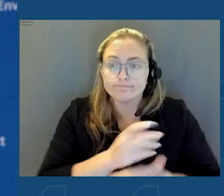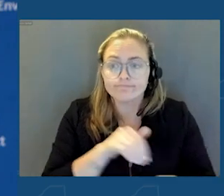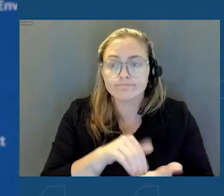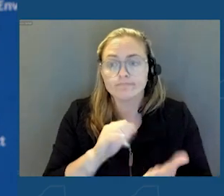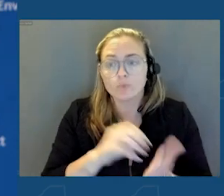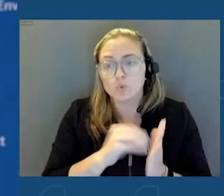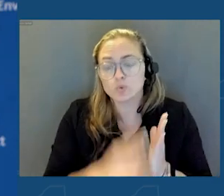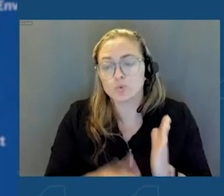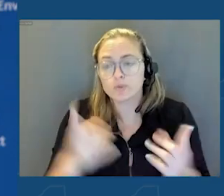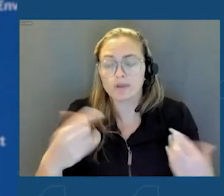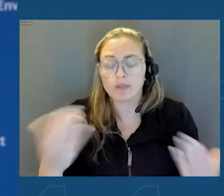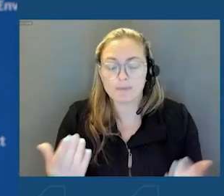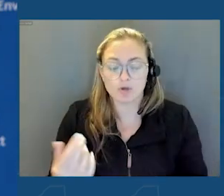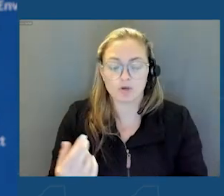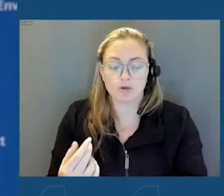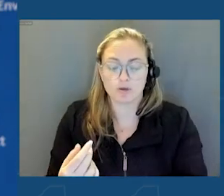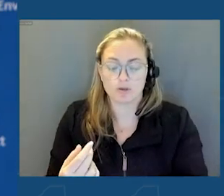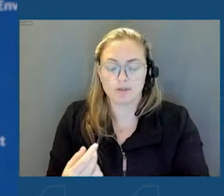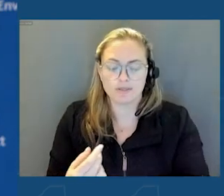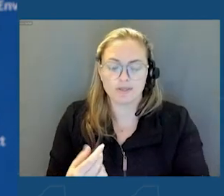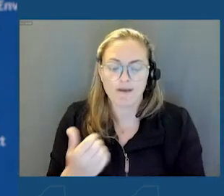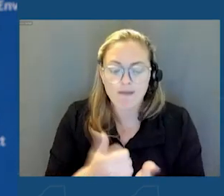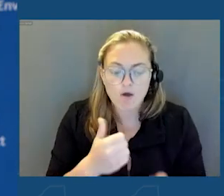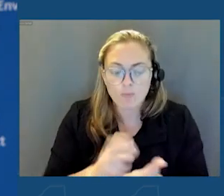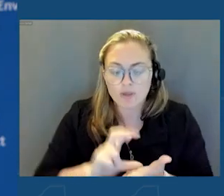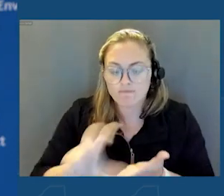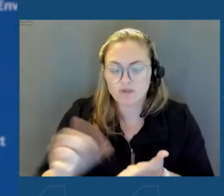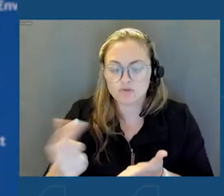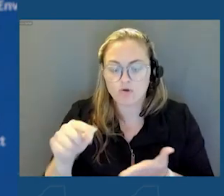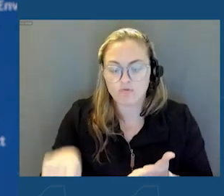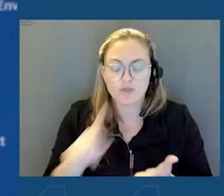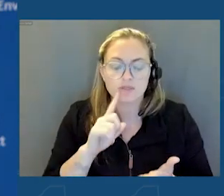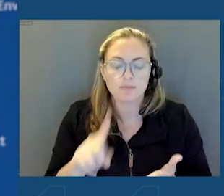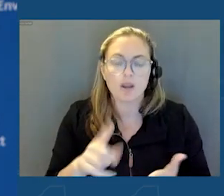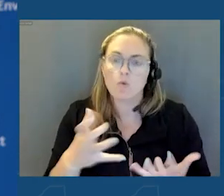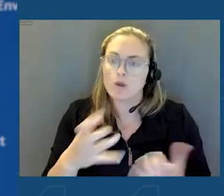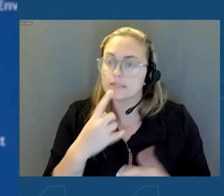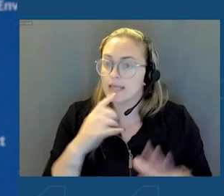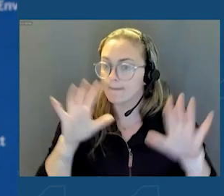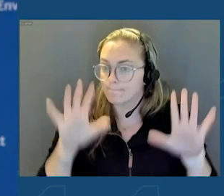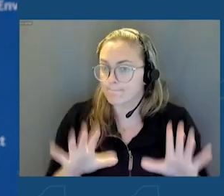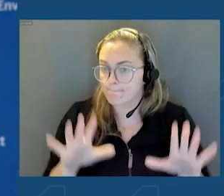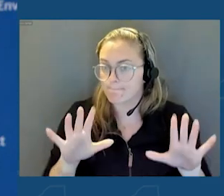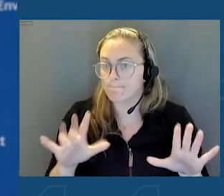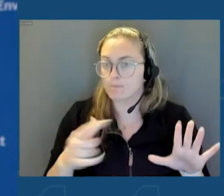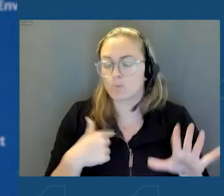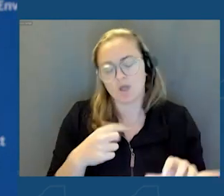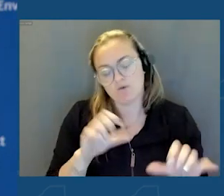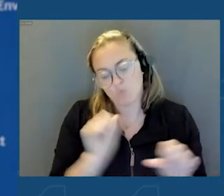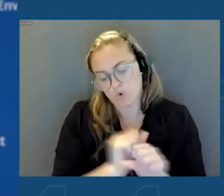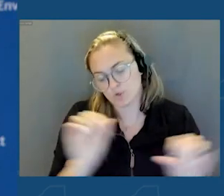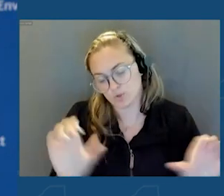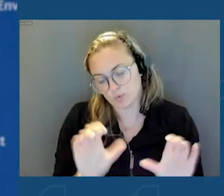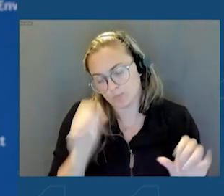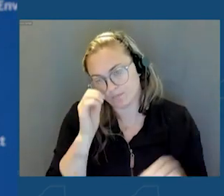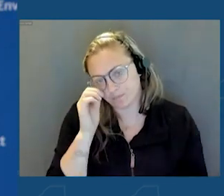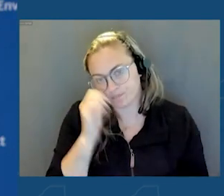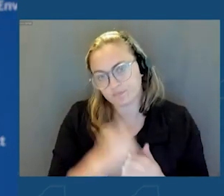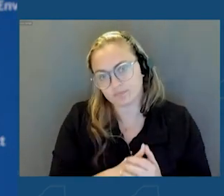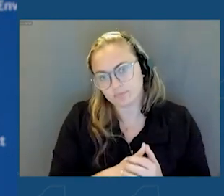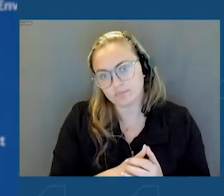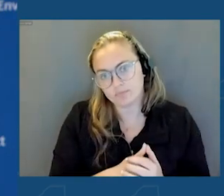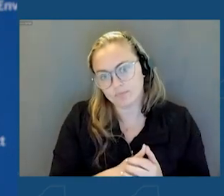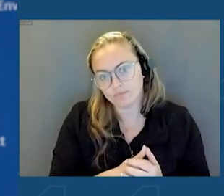here and helping us up invest in all this. So I want to say this, we've got work to do. We've got work to do. It's time to roll